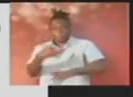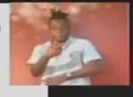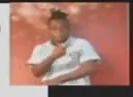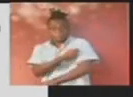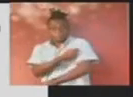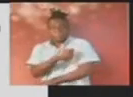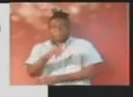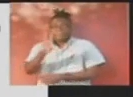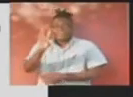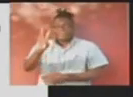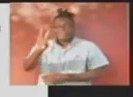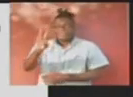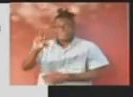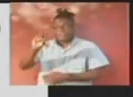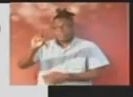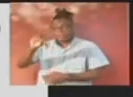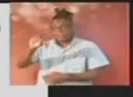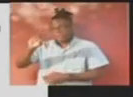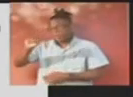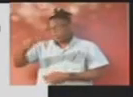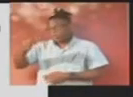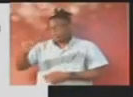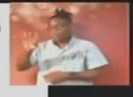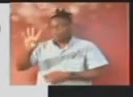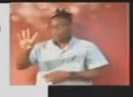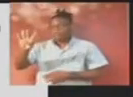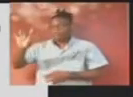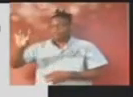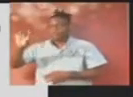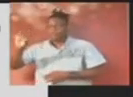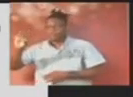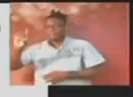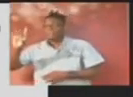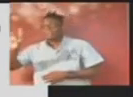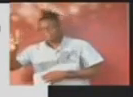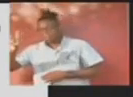60,487 vaccinations, or first-dose vaccinations, and